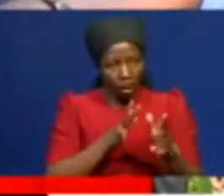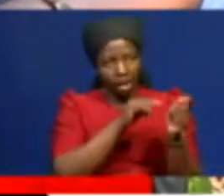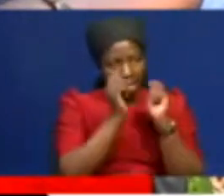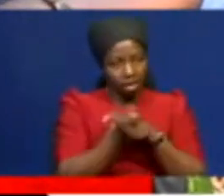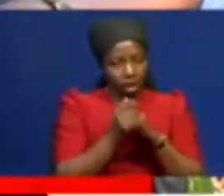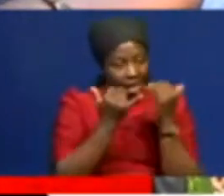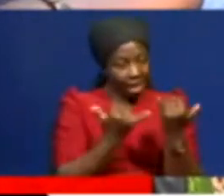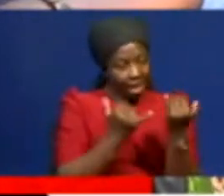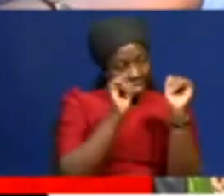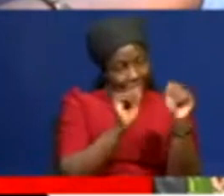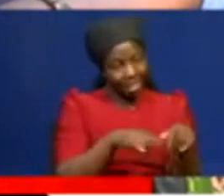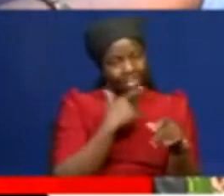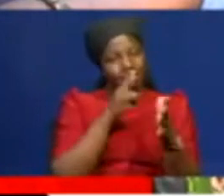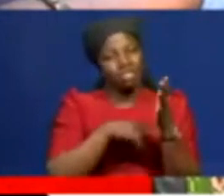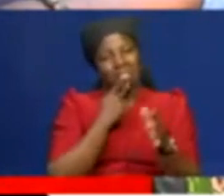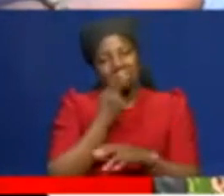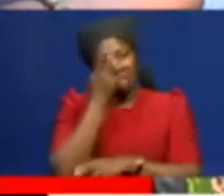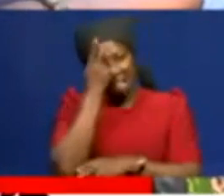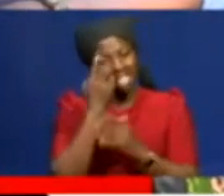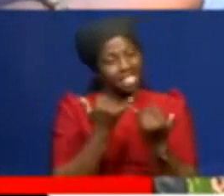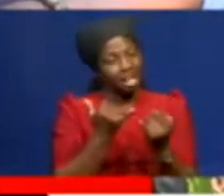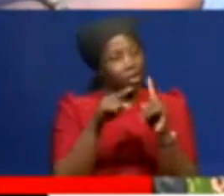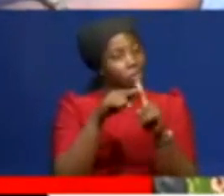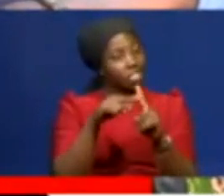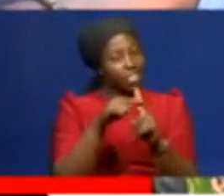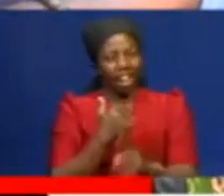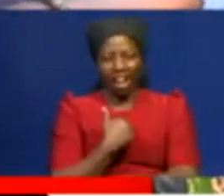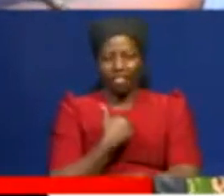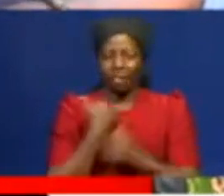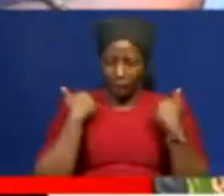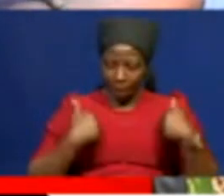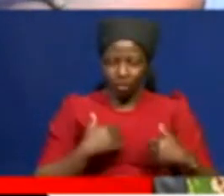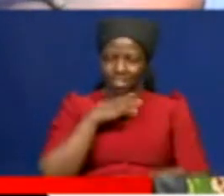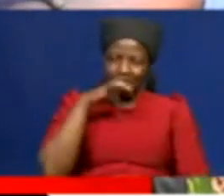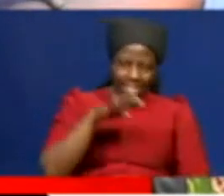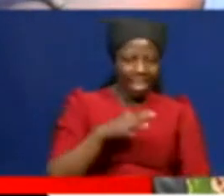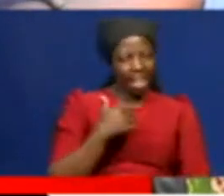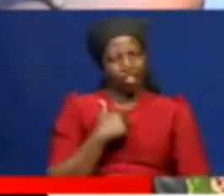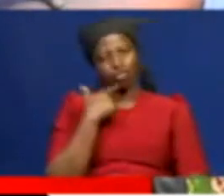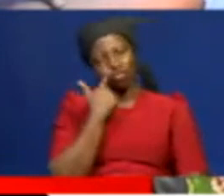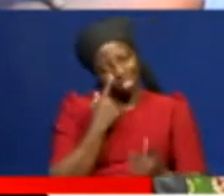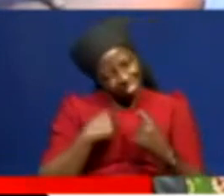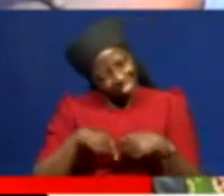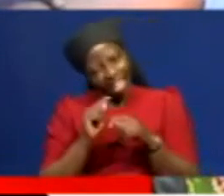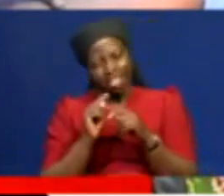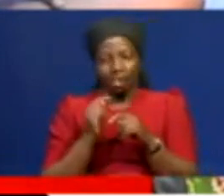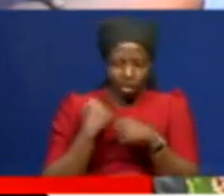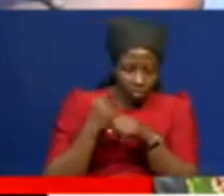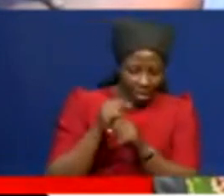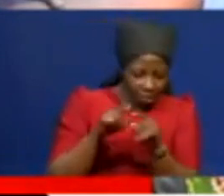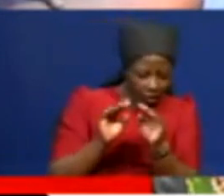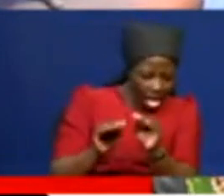currently, I can say the parents are very positive. Mm-hmm. Basically, I have a son who I'm also trying to mentor into this game. Mm-hmm. So now it makes